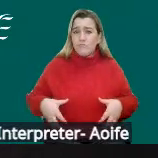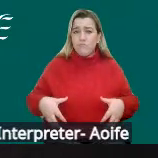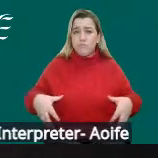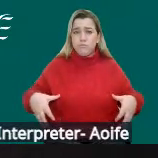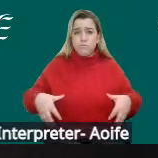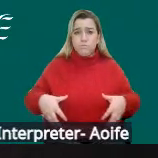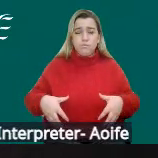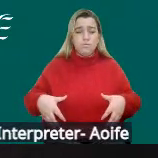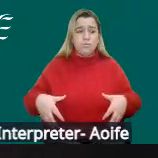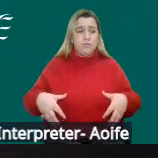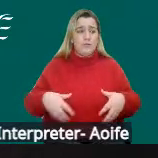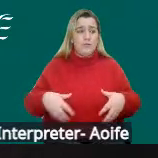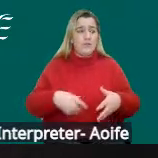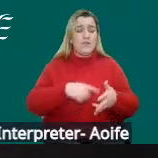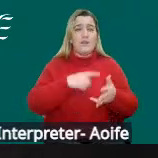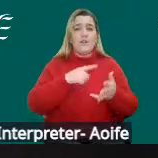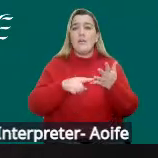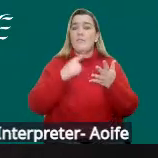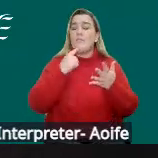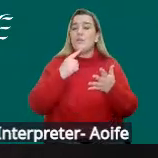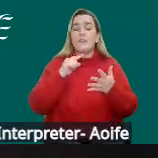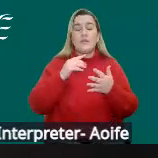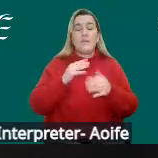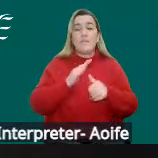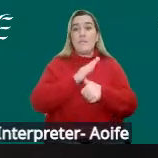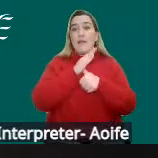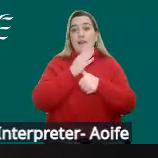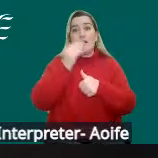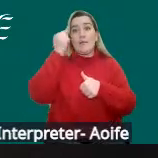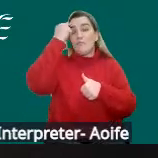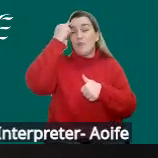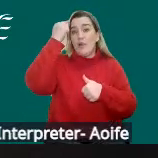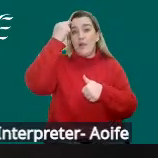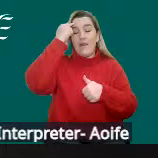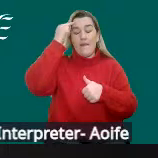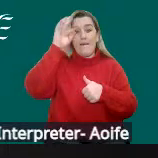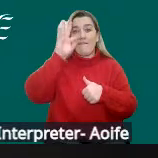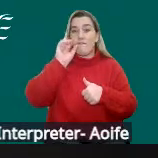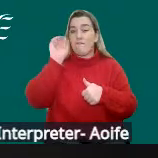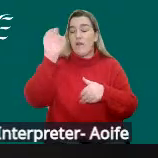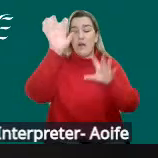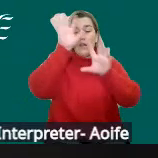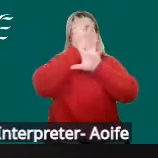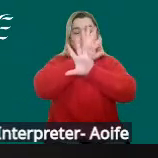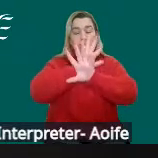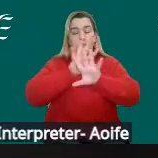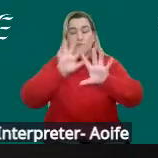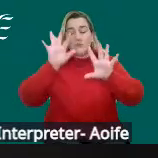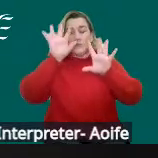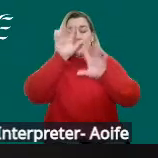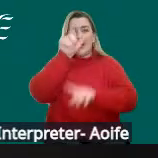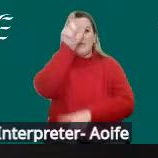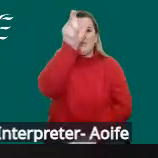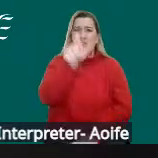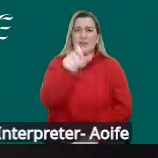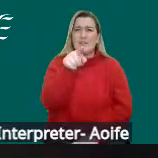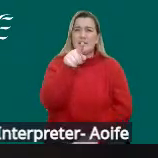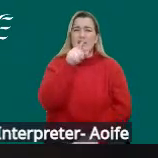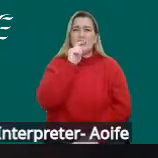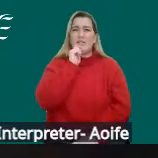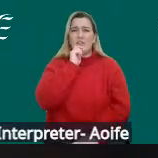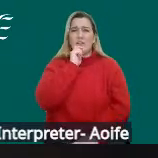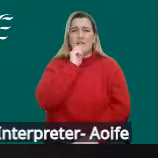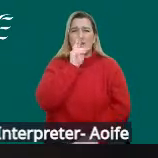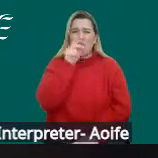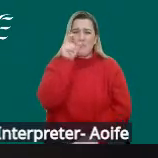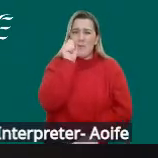But it was mainly the brain fog. Somebody standing in front of you and it's like, I can't remember her name, stuff